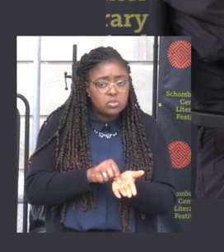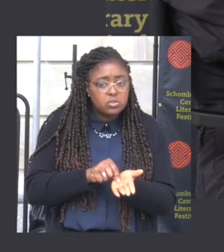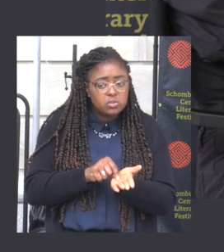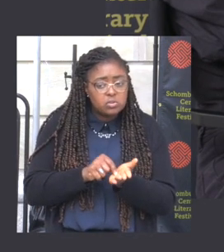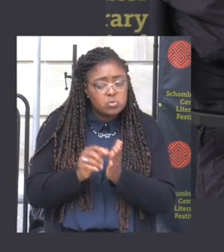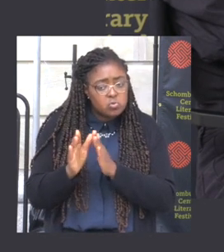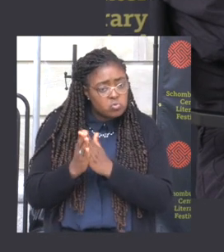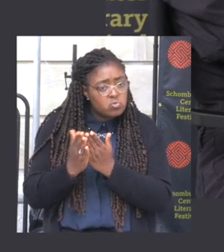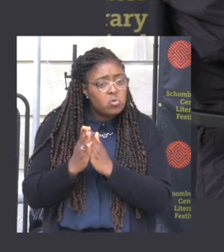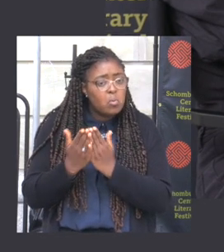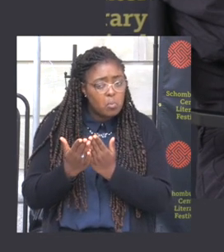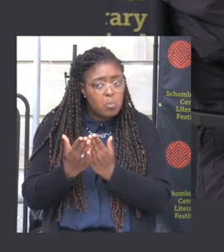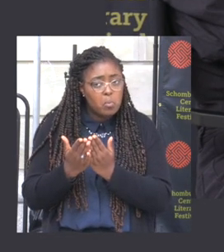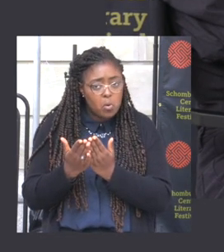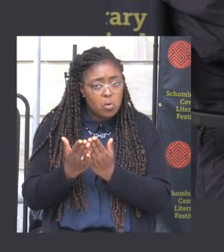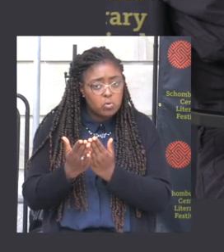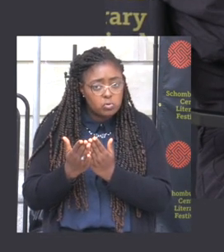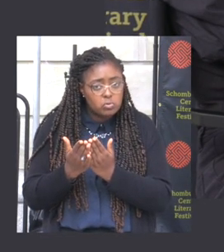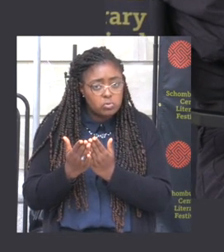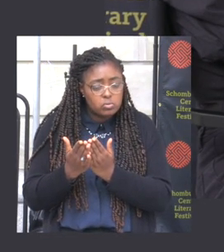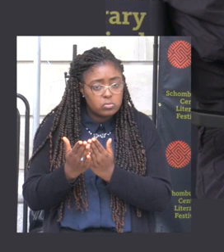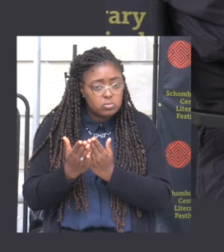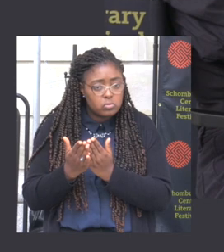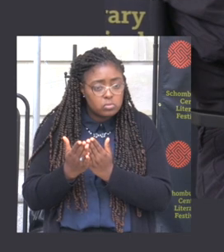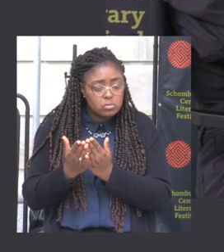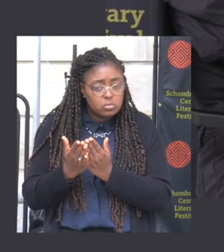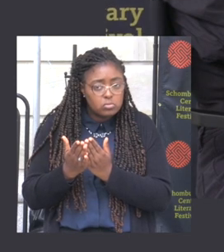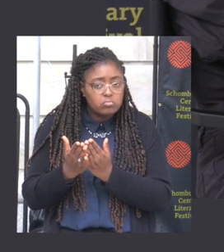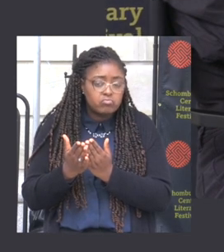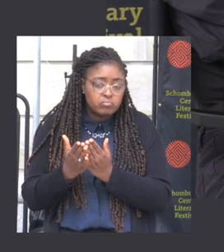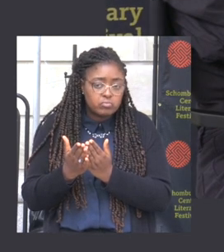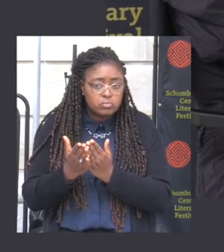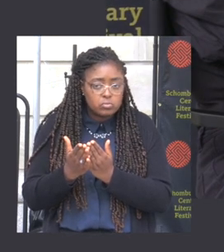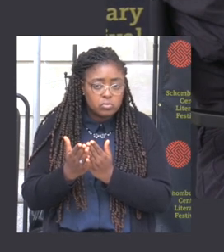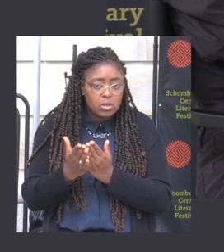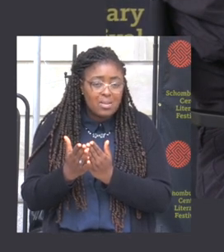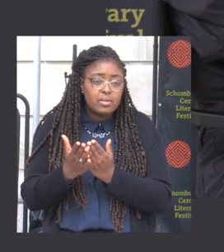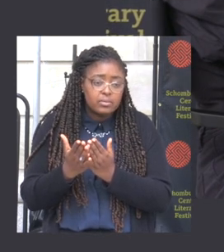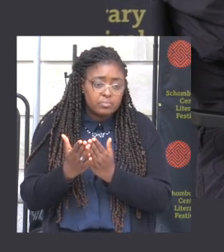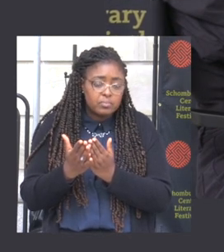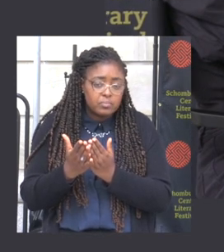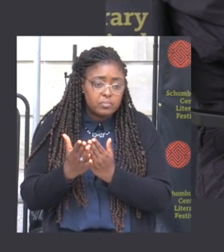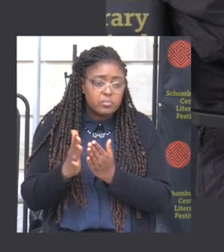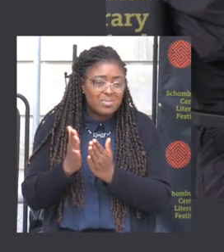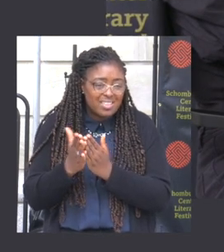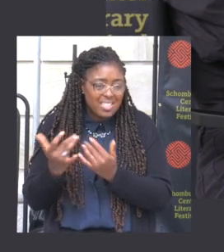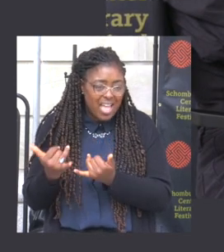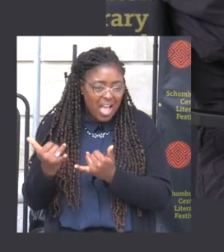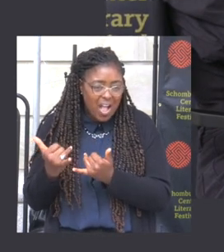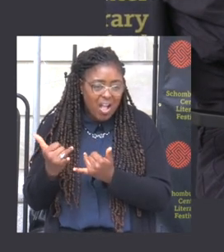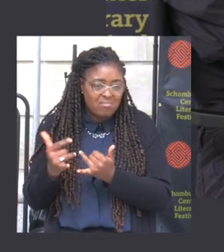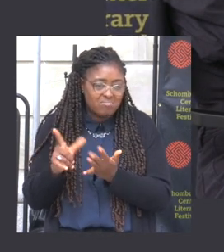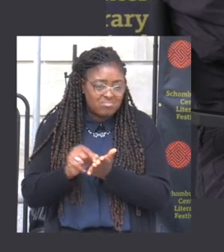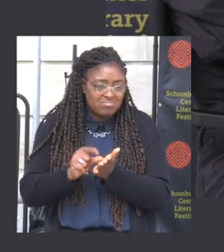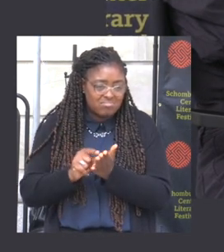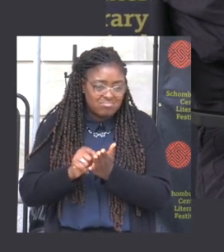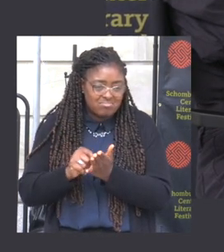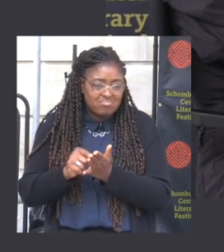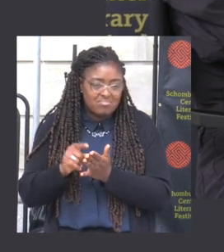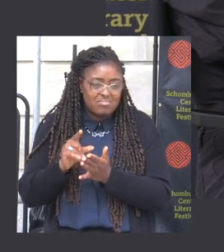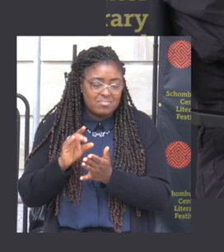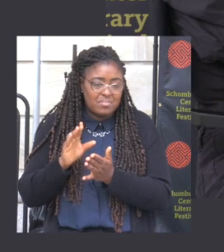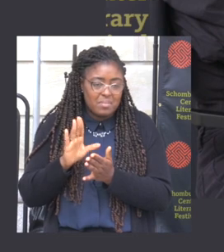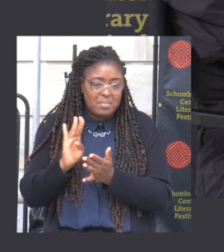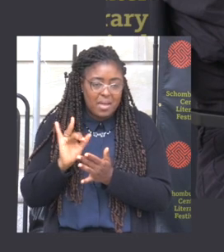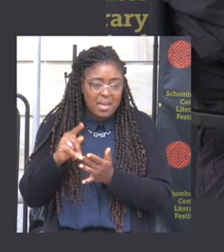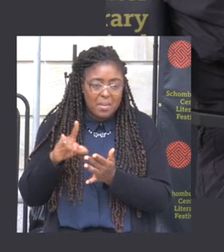they probably will over the next couple of years because they're pulling back on the deals. They're giving smaller advances. And so I don't know what